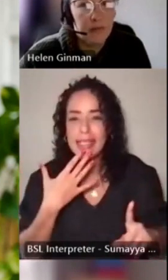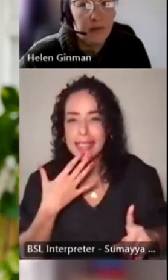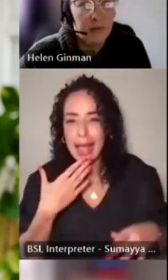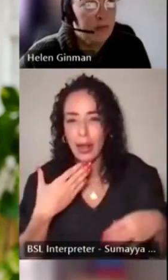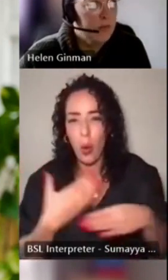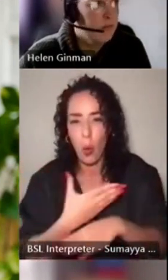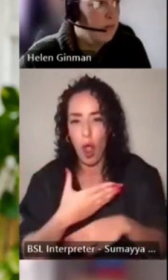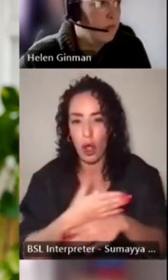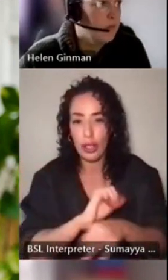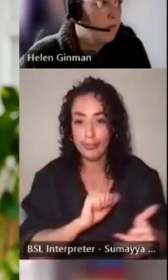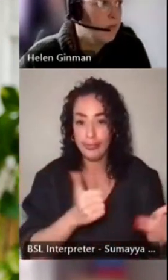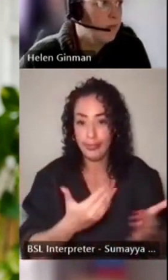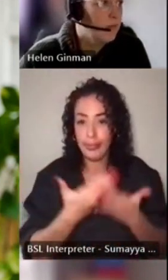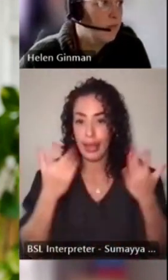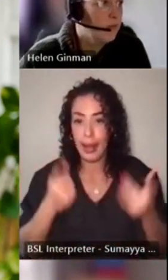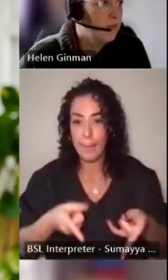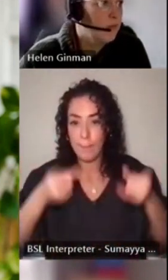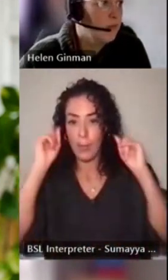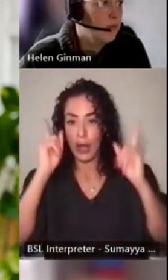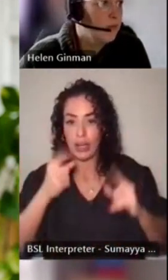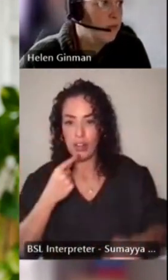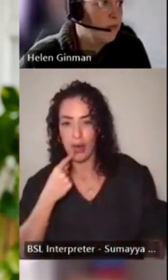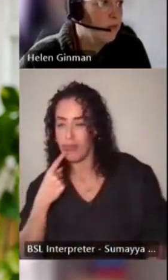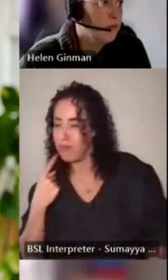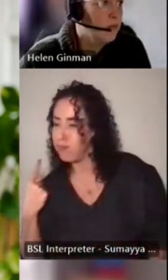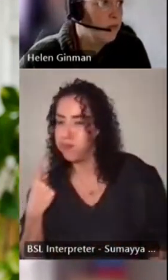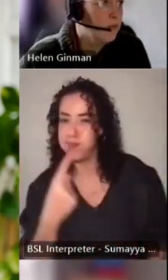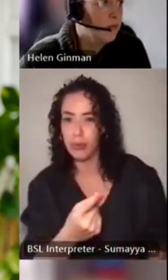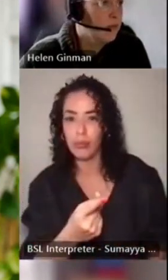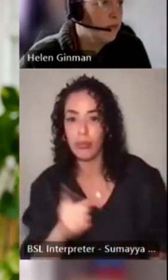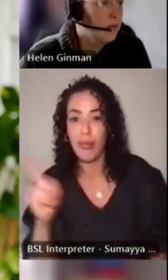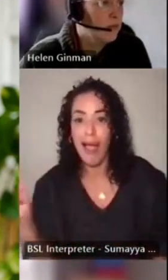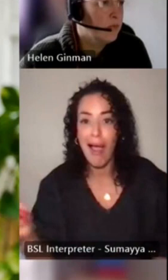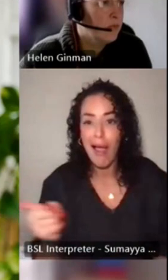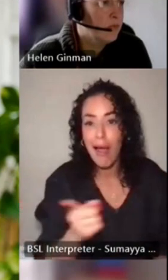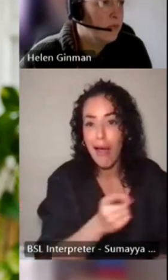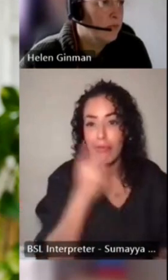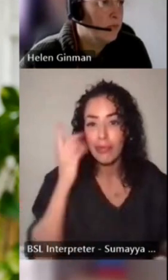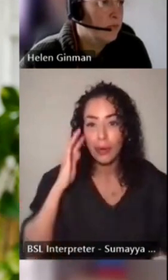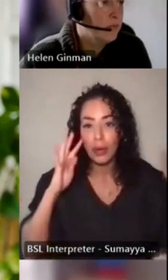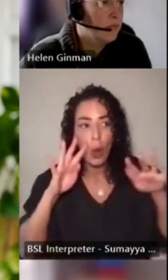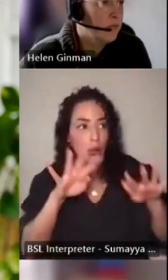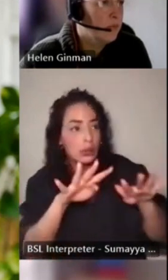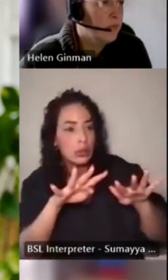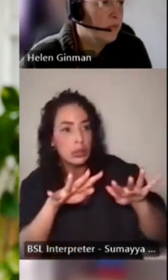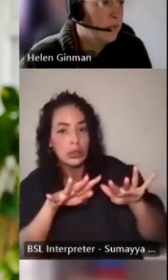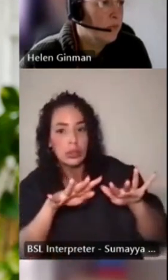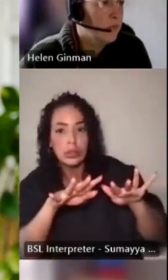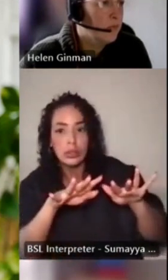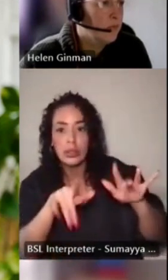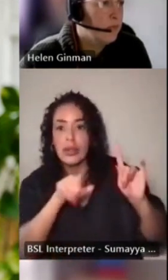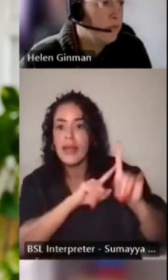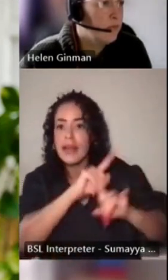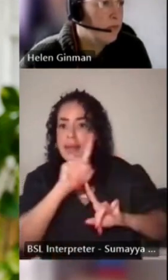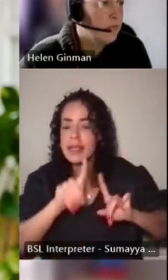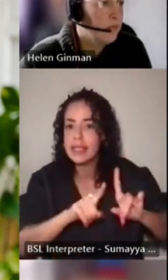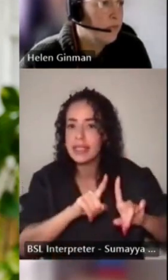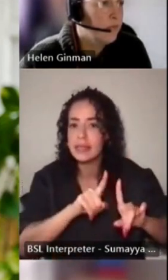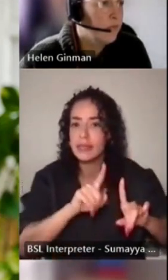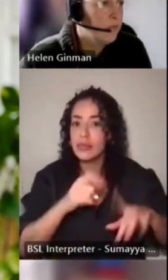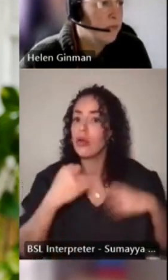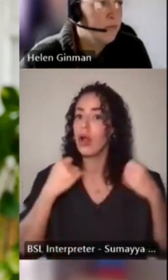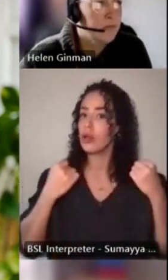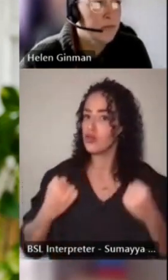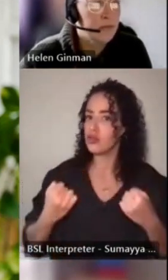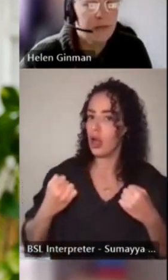the next day your manager called you out about it in front of everyone in a meeting. So an assertive response